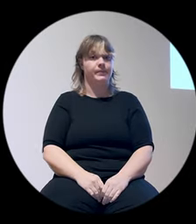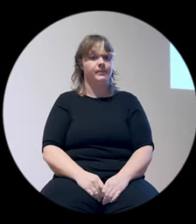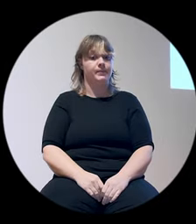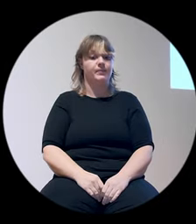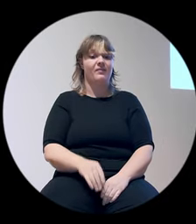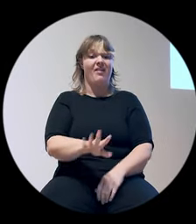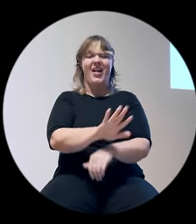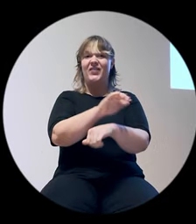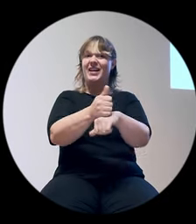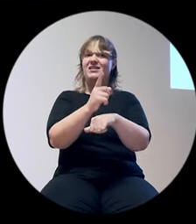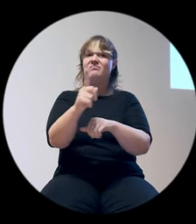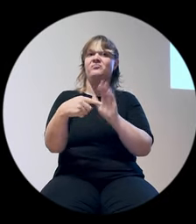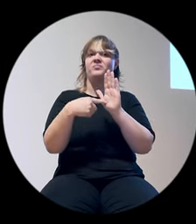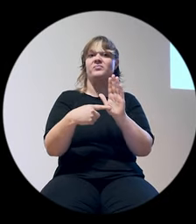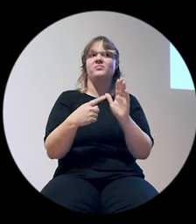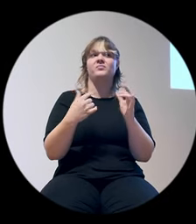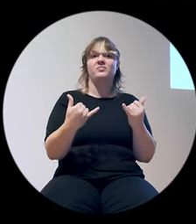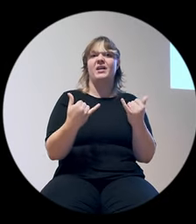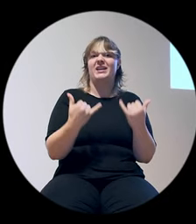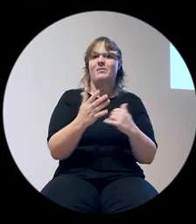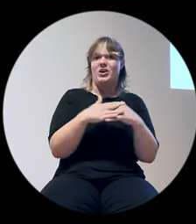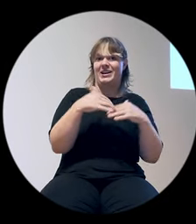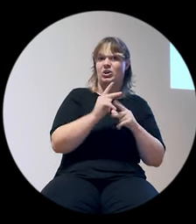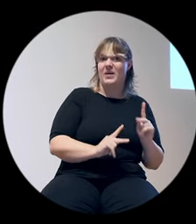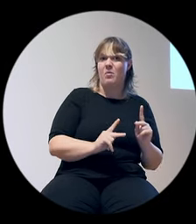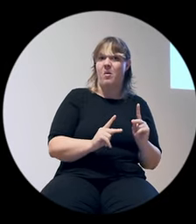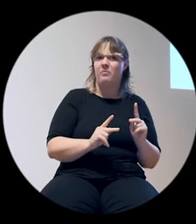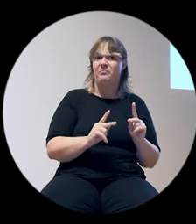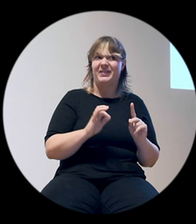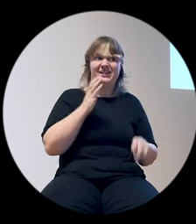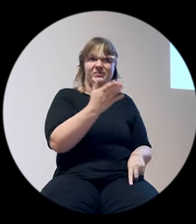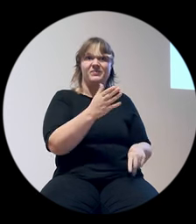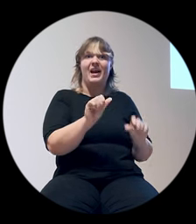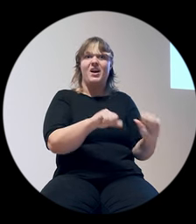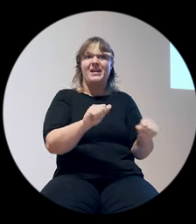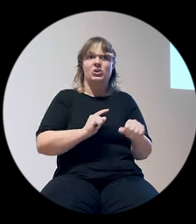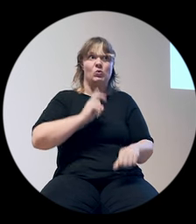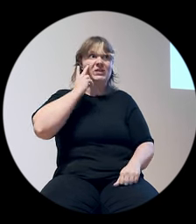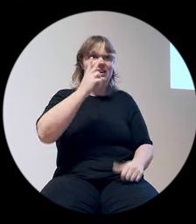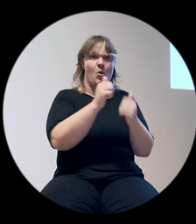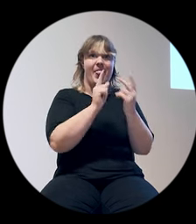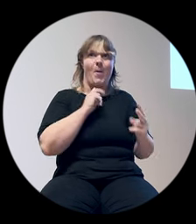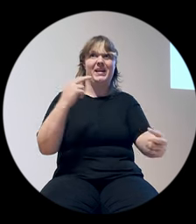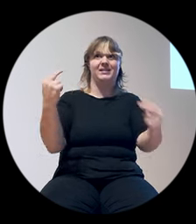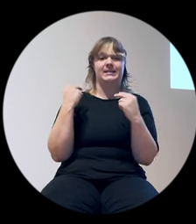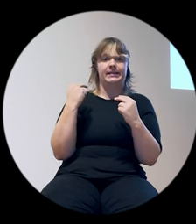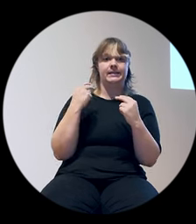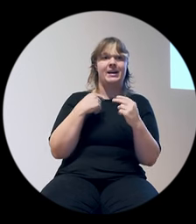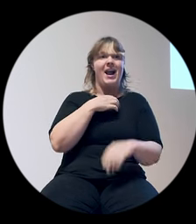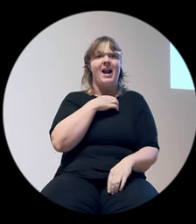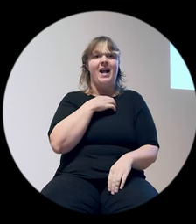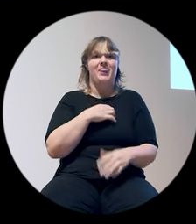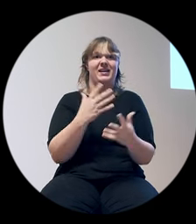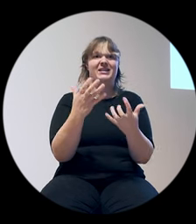The installation asserts the presence of contemporary indigenous people, the capacity to see without being seen, and the desire to exist